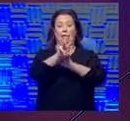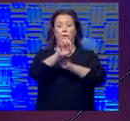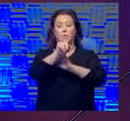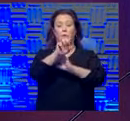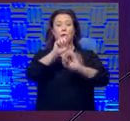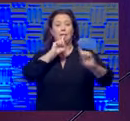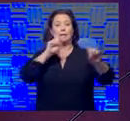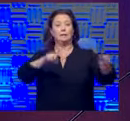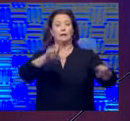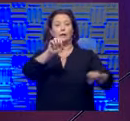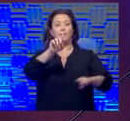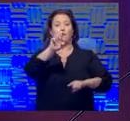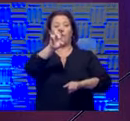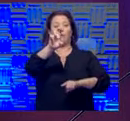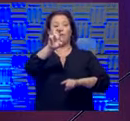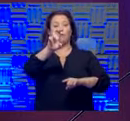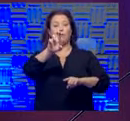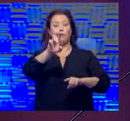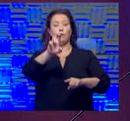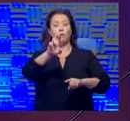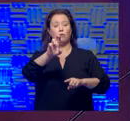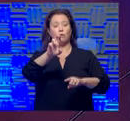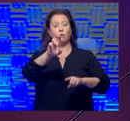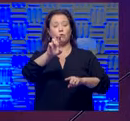order that dictates what